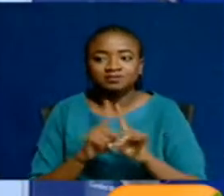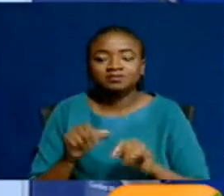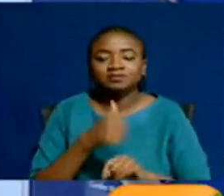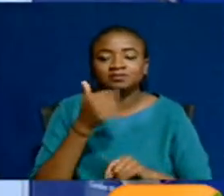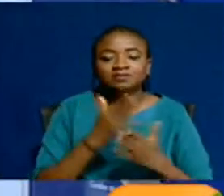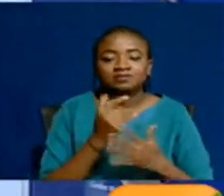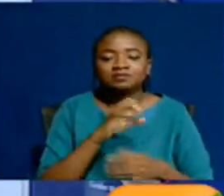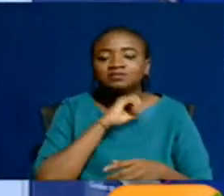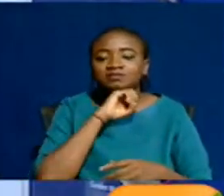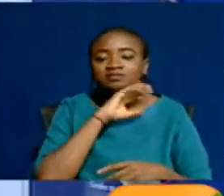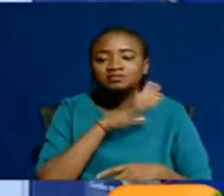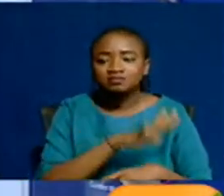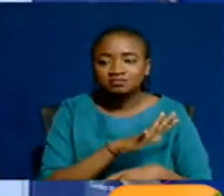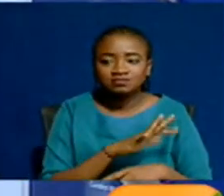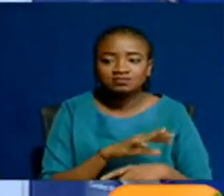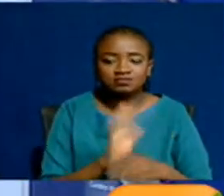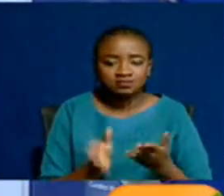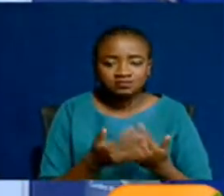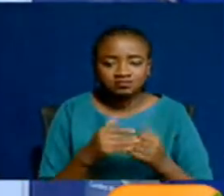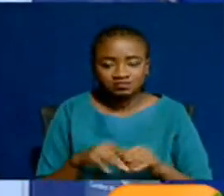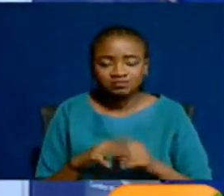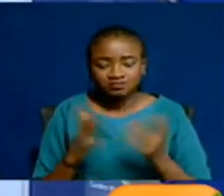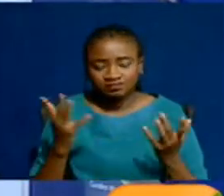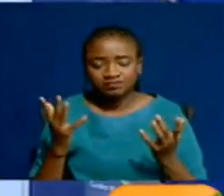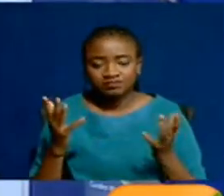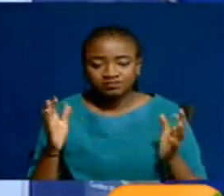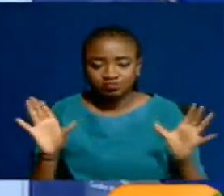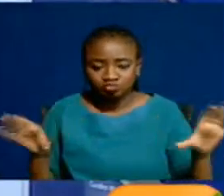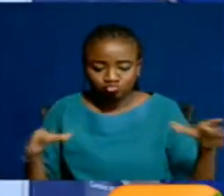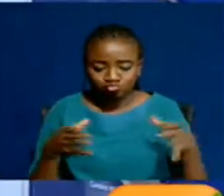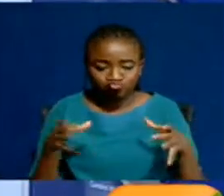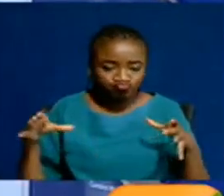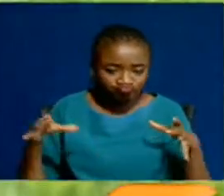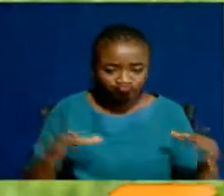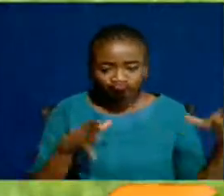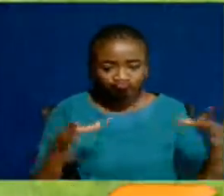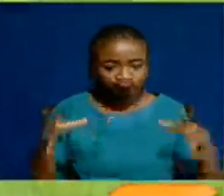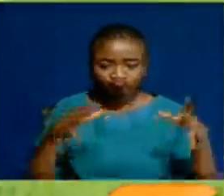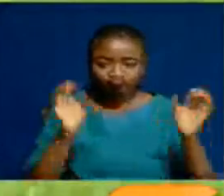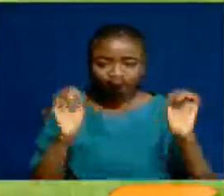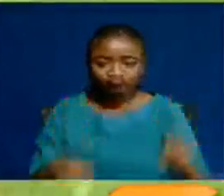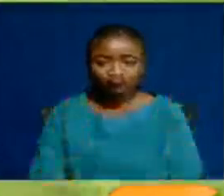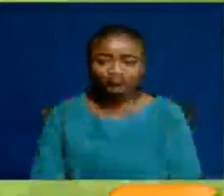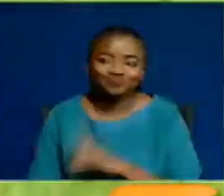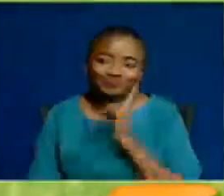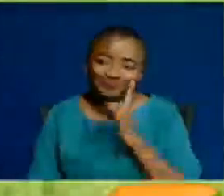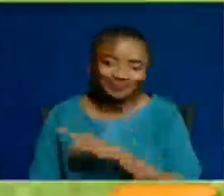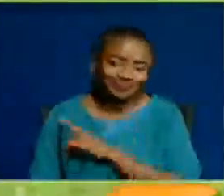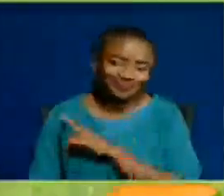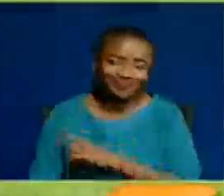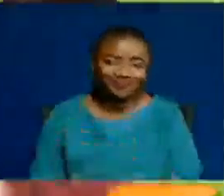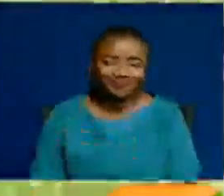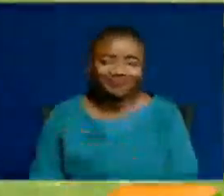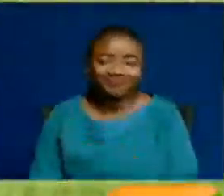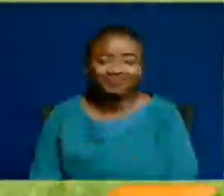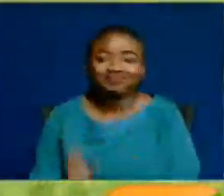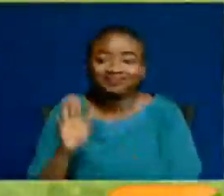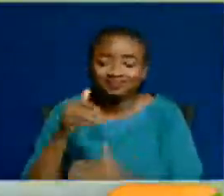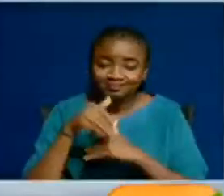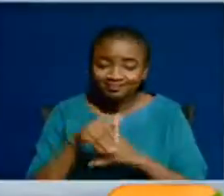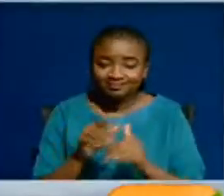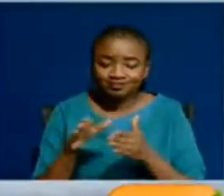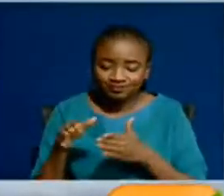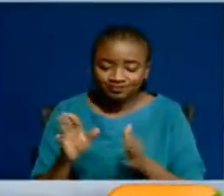them bring the groups together as they move towards the destination they are going to. The birds follow defined routes, known